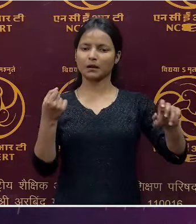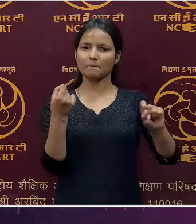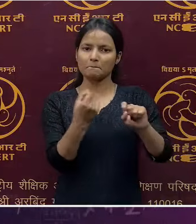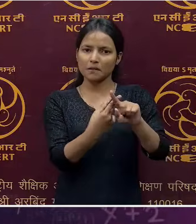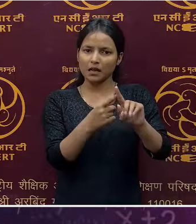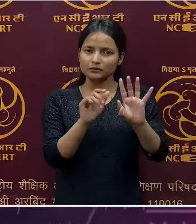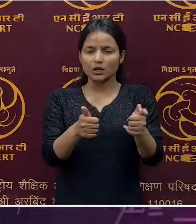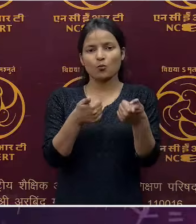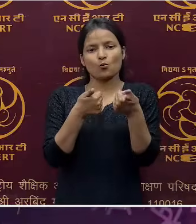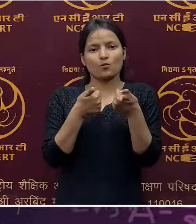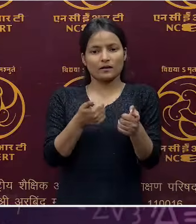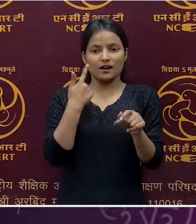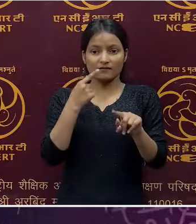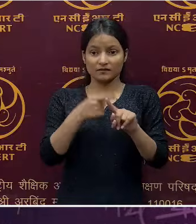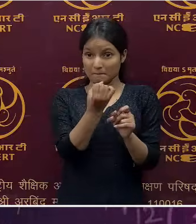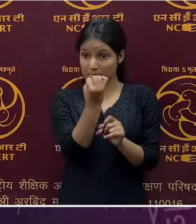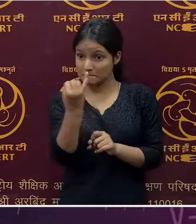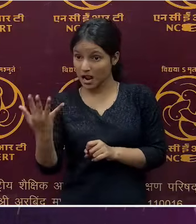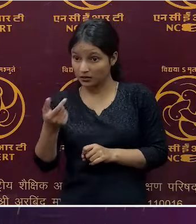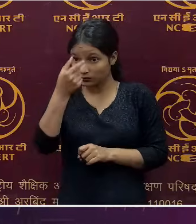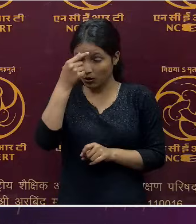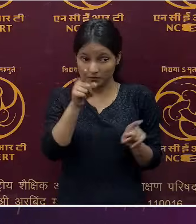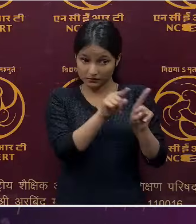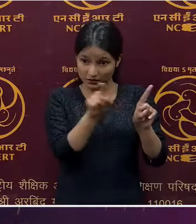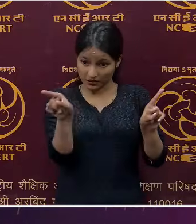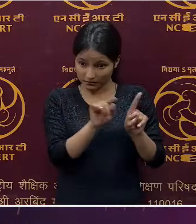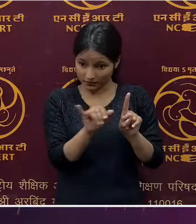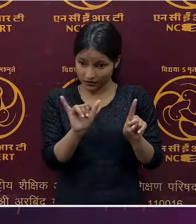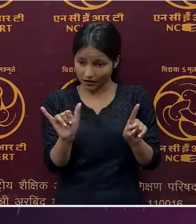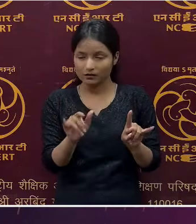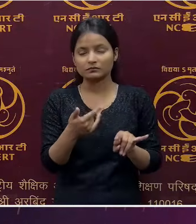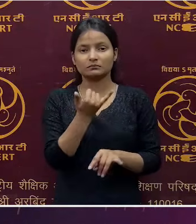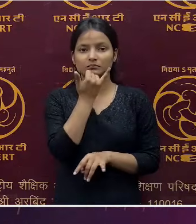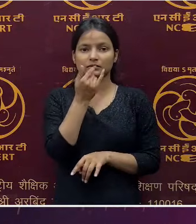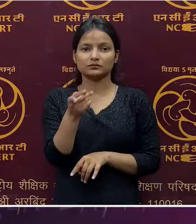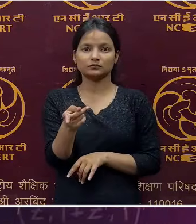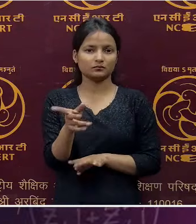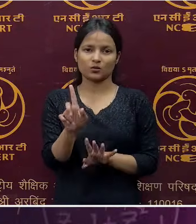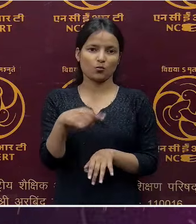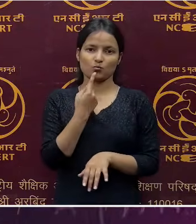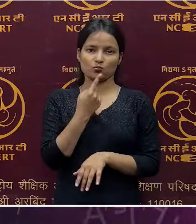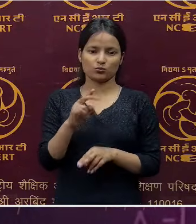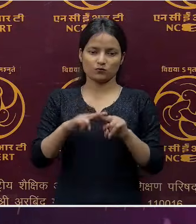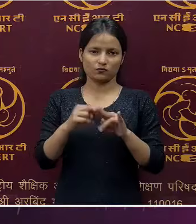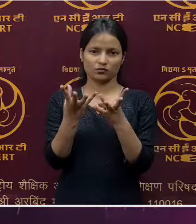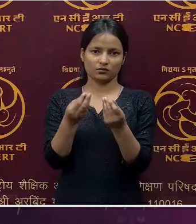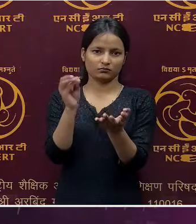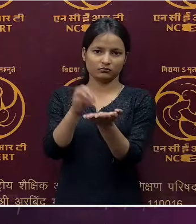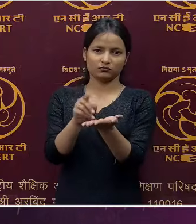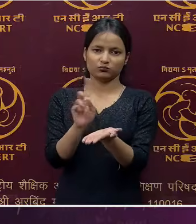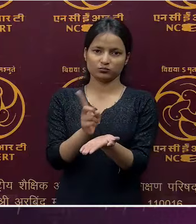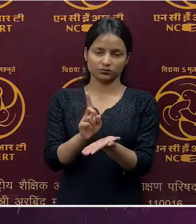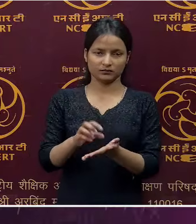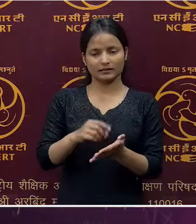of function. Again, this is not also an example of function. So the option should be B, and it is a correct